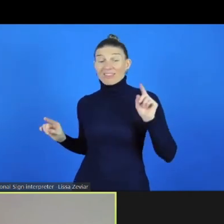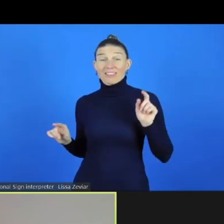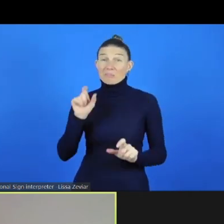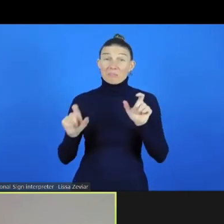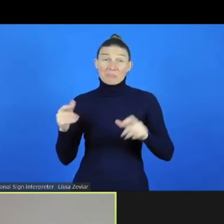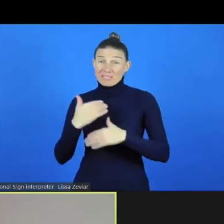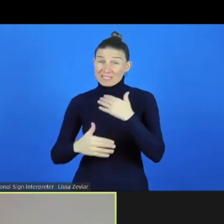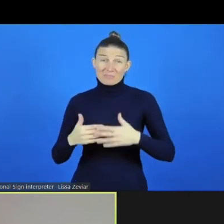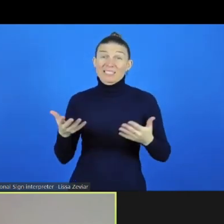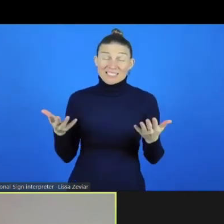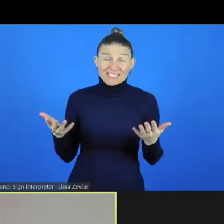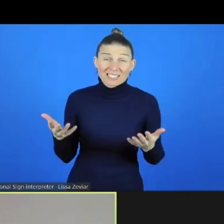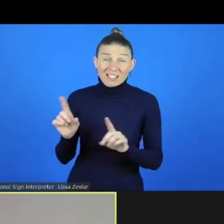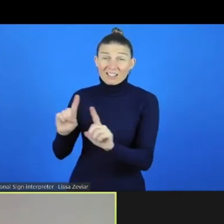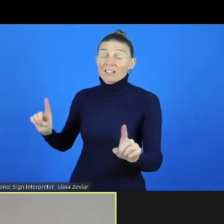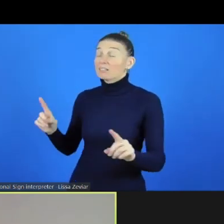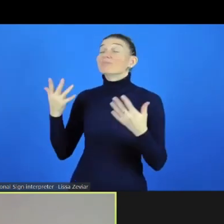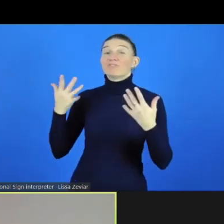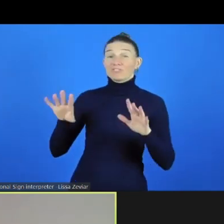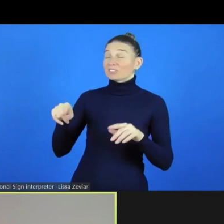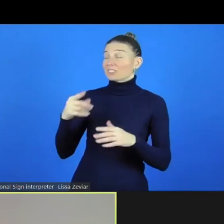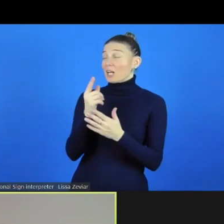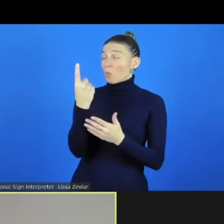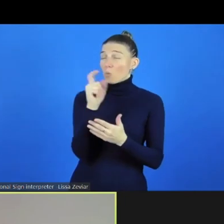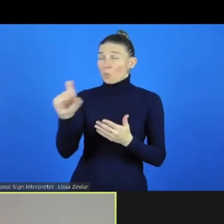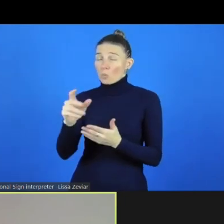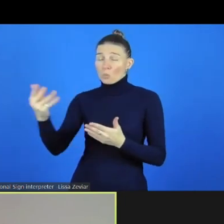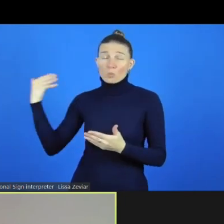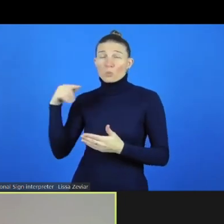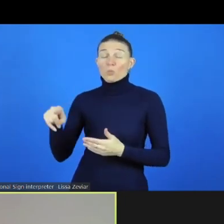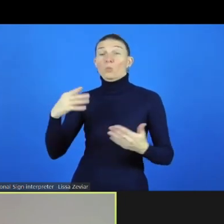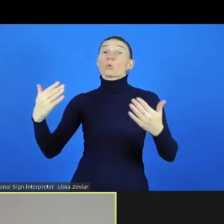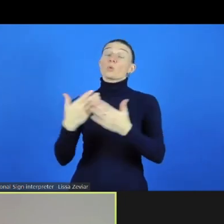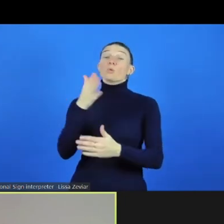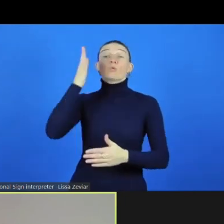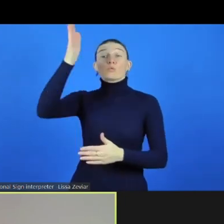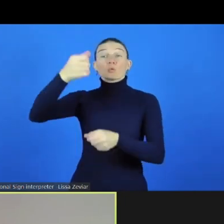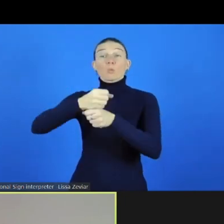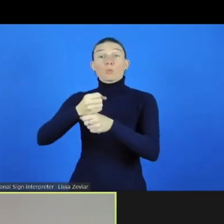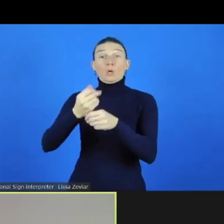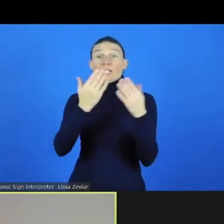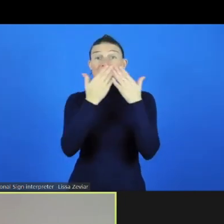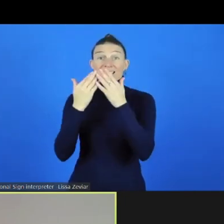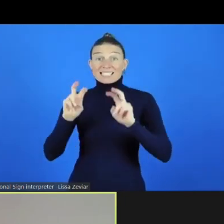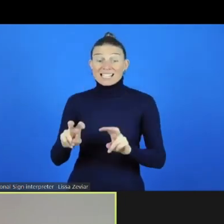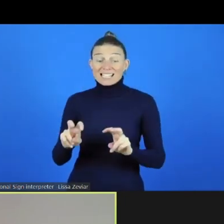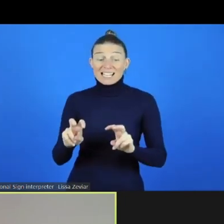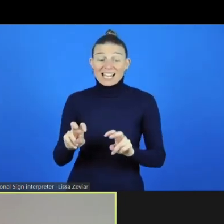done some studies on this, and we've released something last week, actually, called the New Future of Work Study,